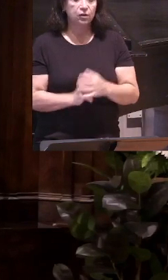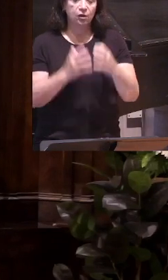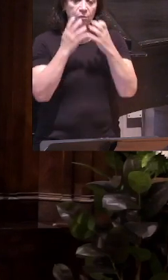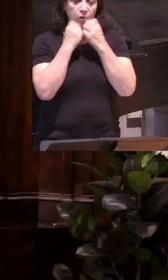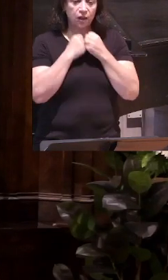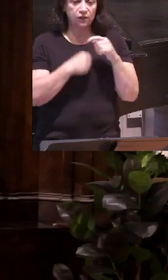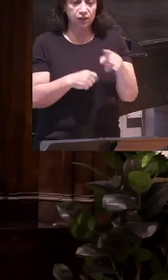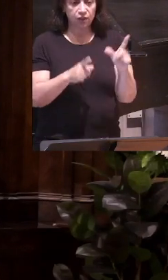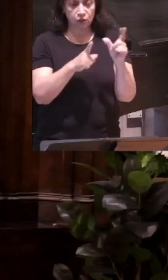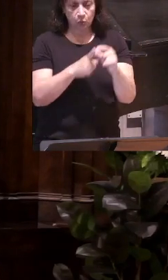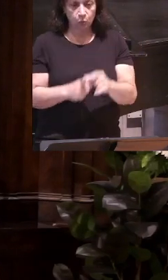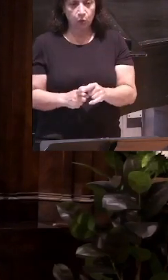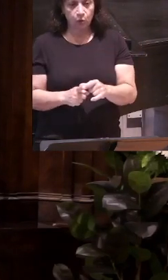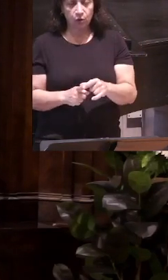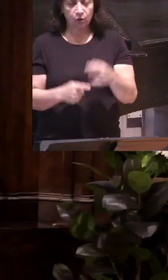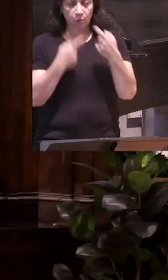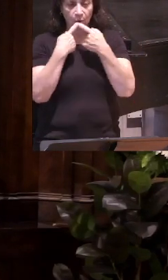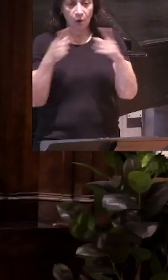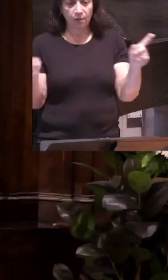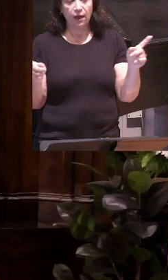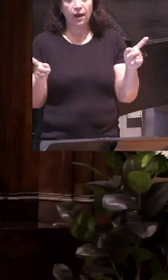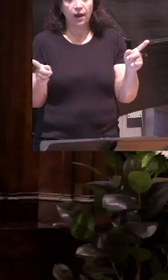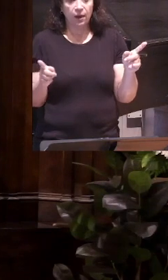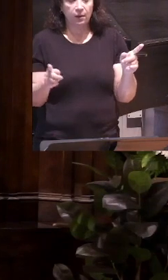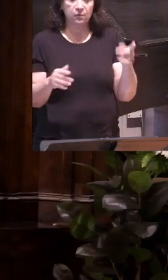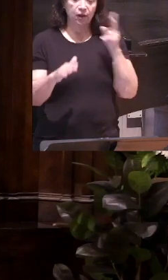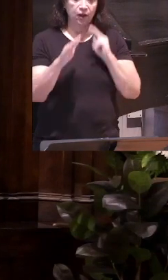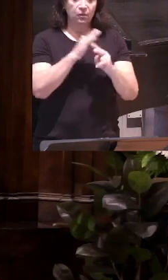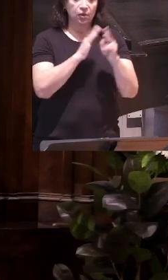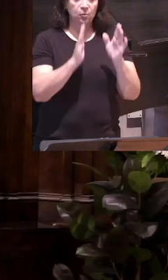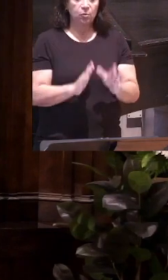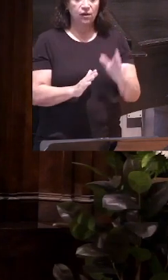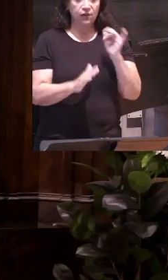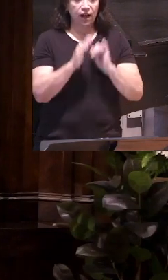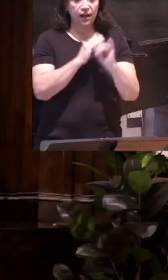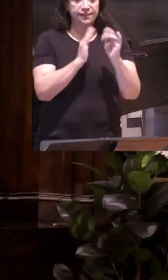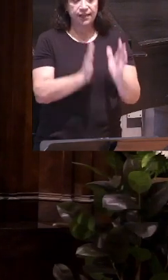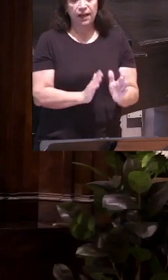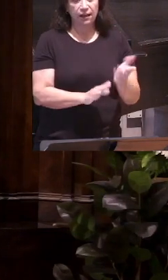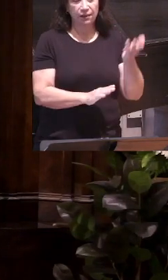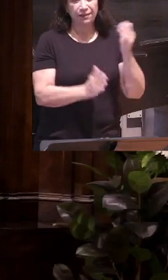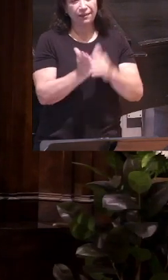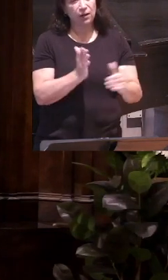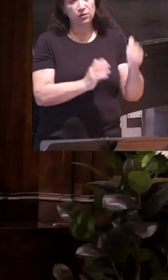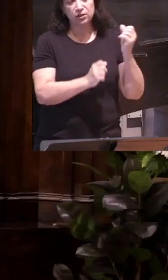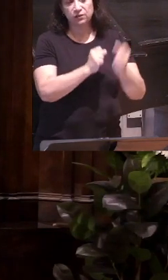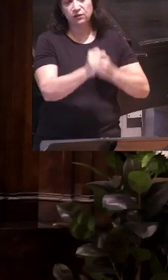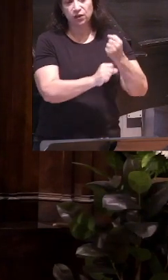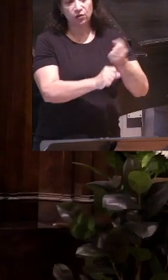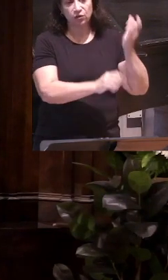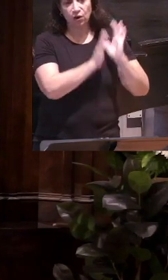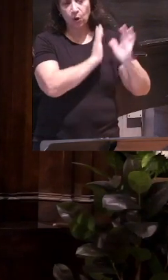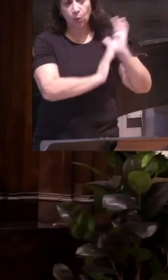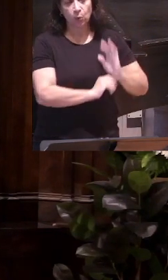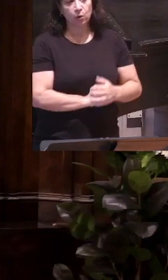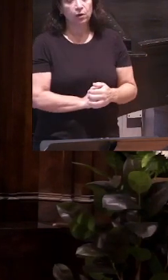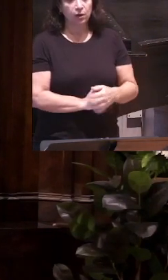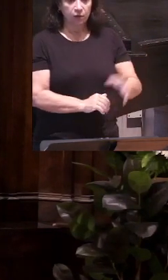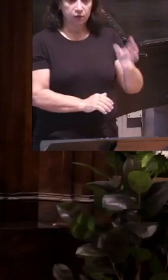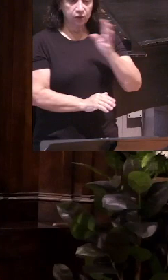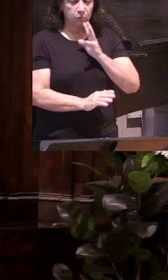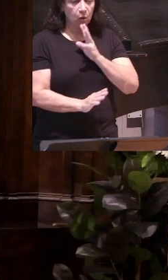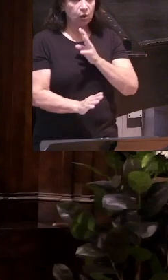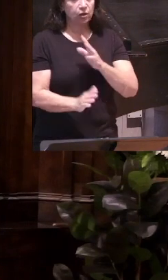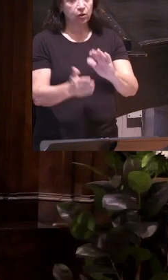Beloveds, these words were proclaimed by the prophet Isaiah thousands of years ago, spoken to